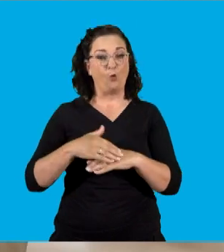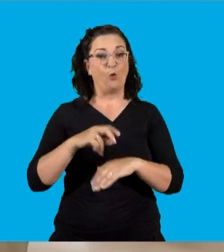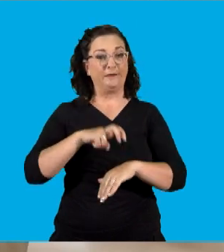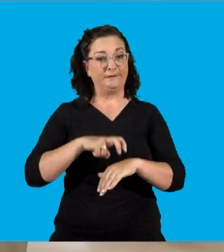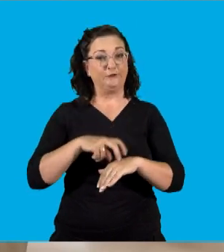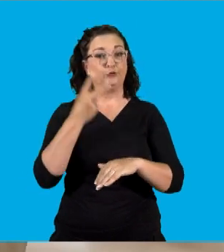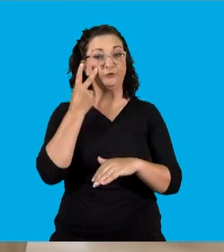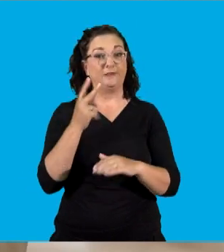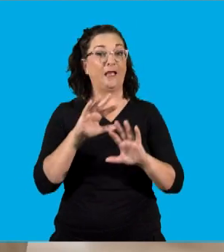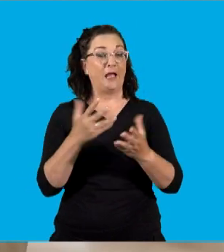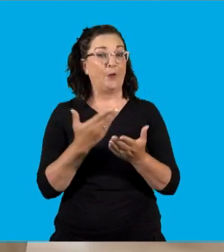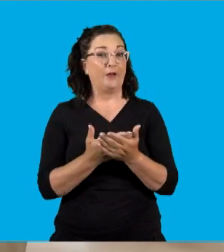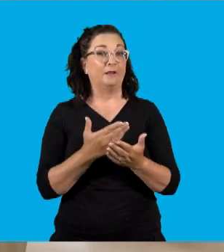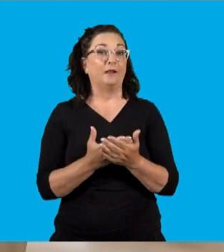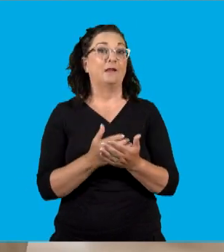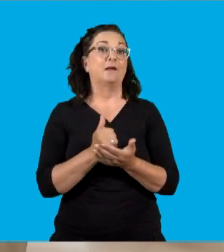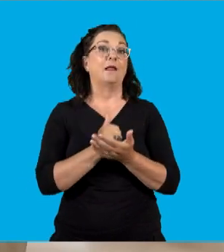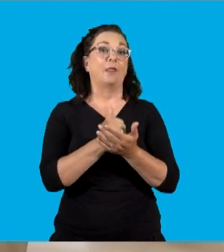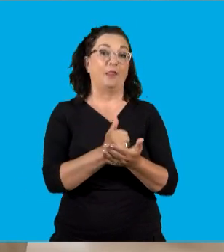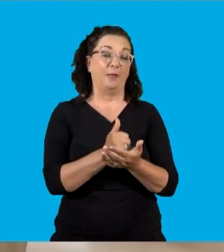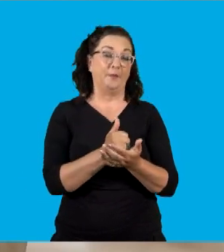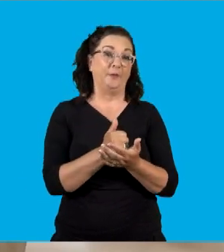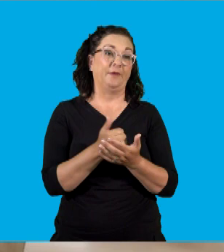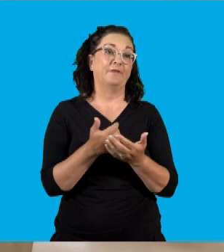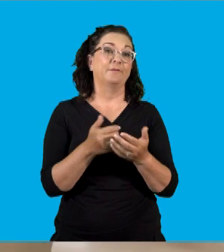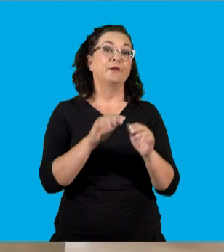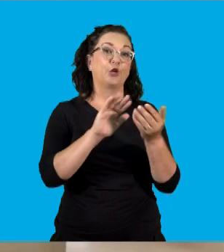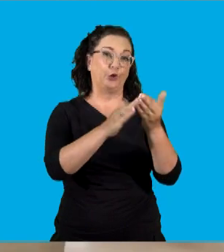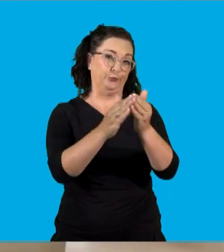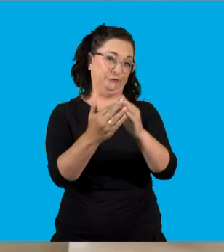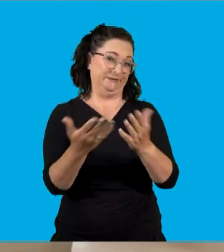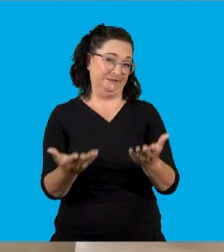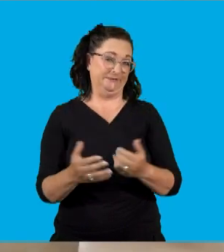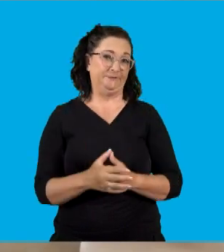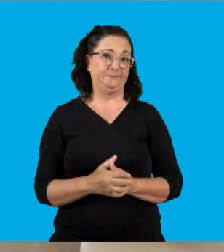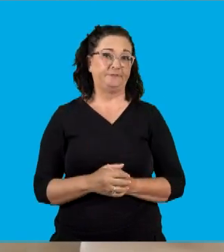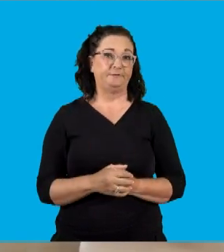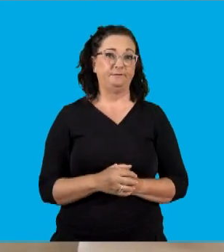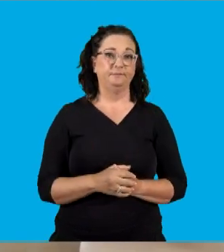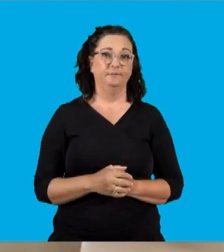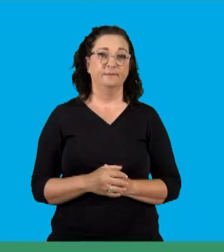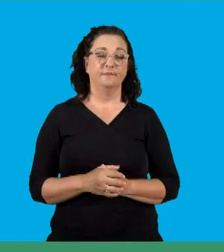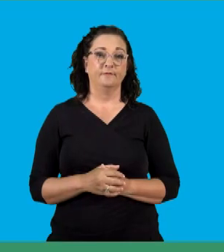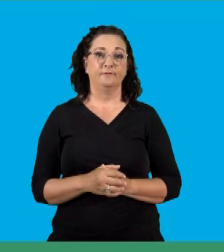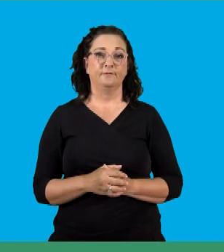that are going to assist in addressing the socio-economic issues that are affecting the communities.